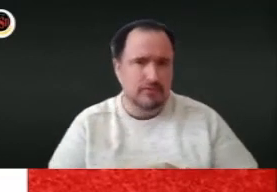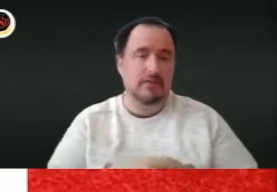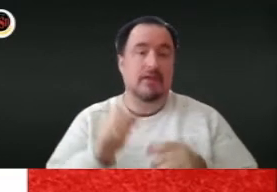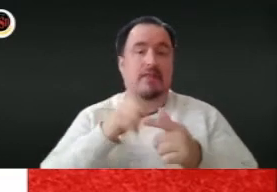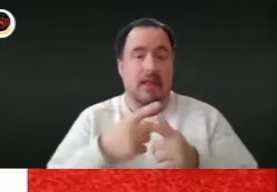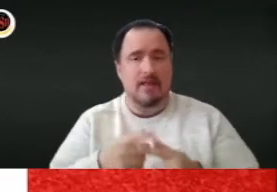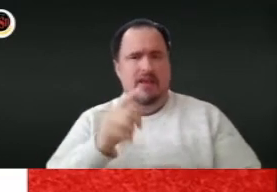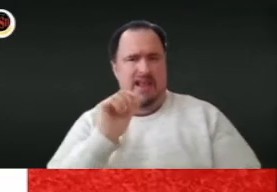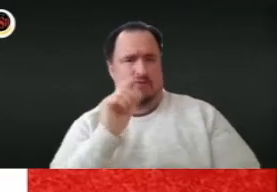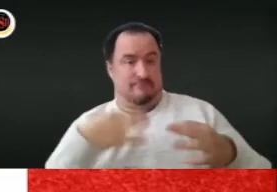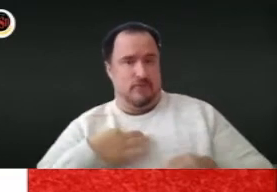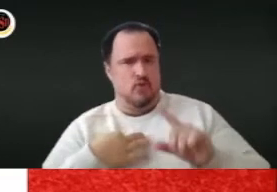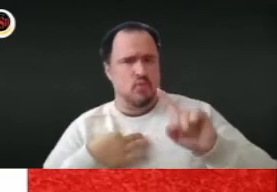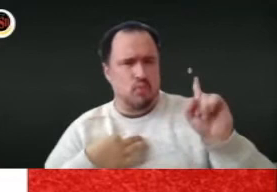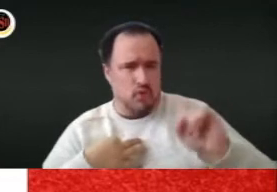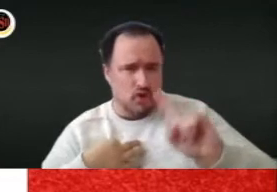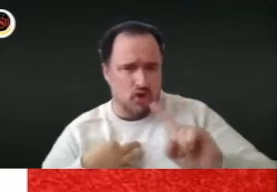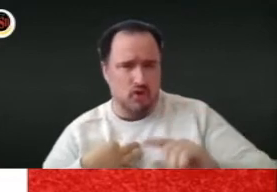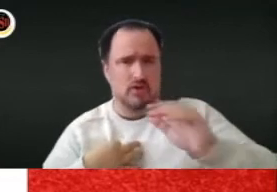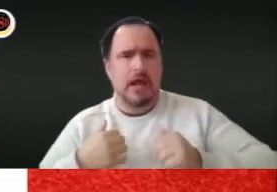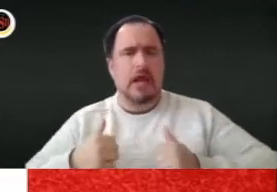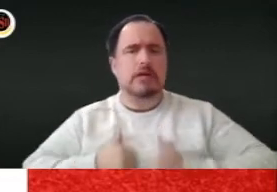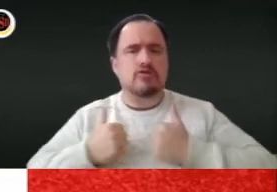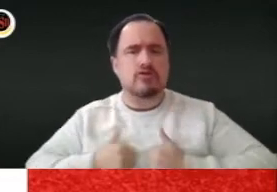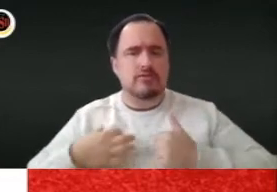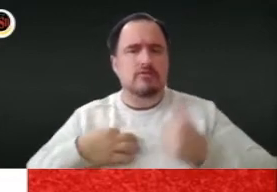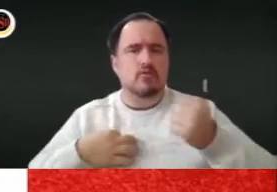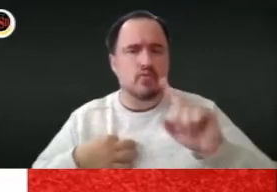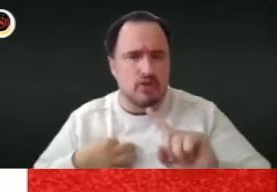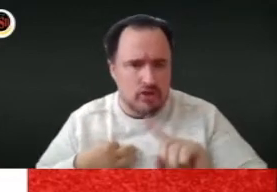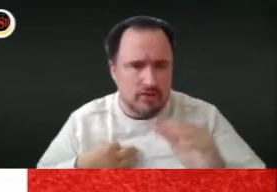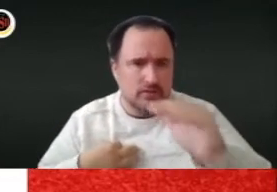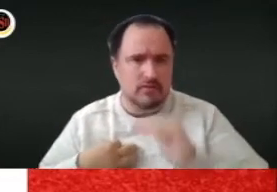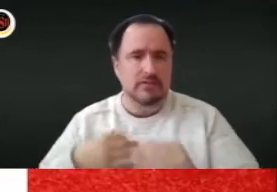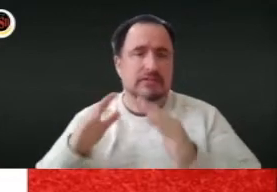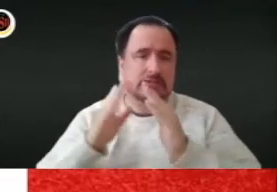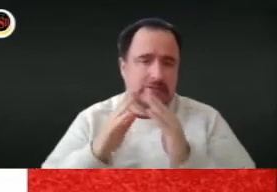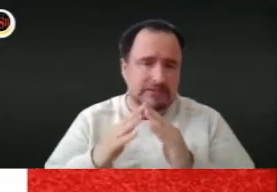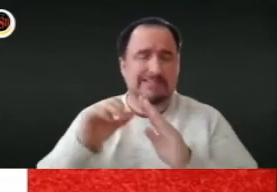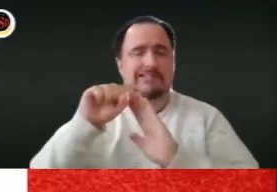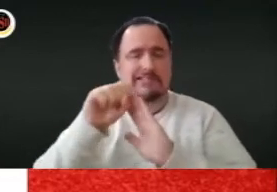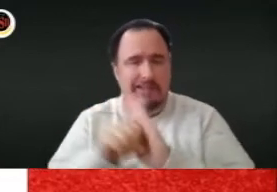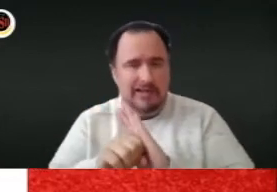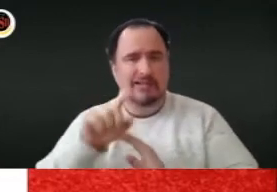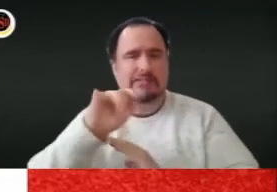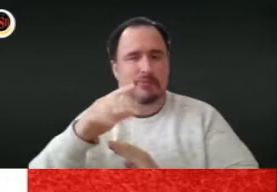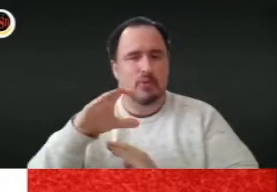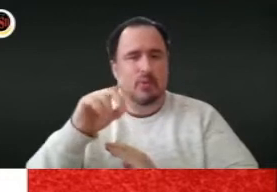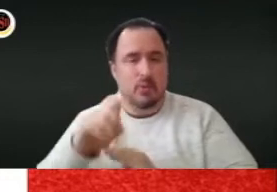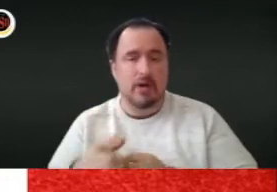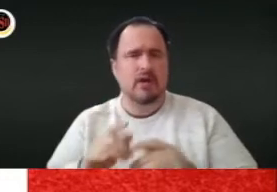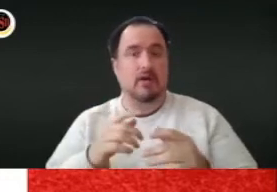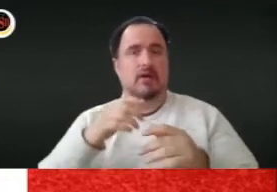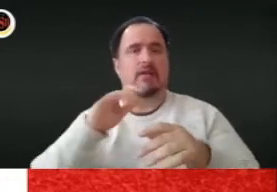be volunteering. And then I will ask where, the address, city, state, zip